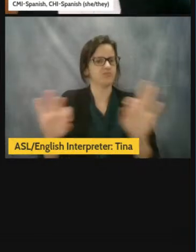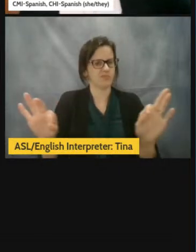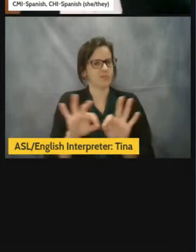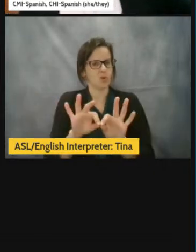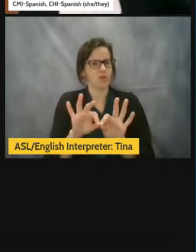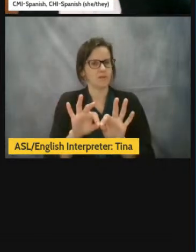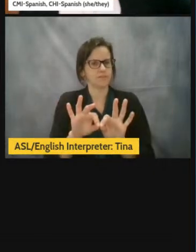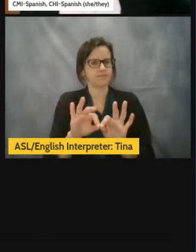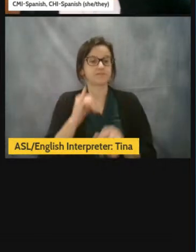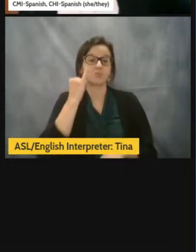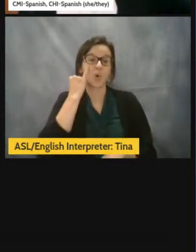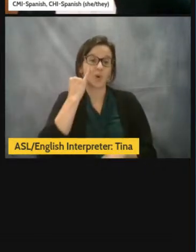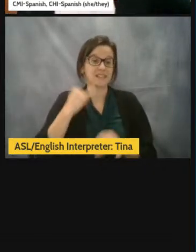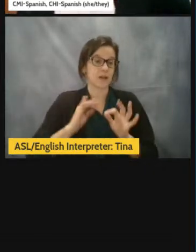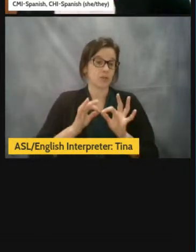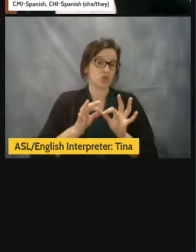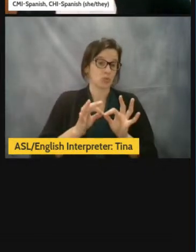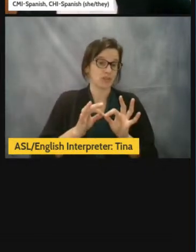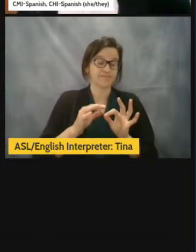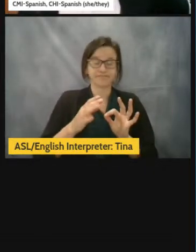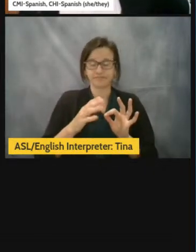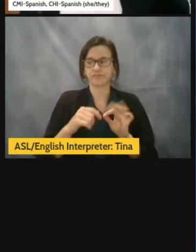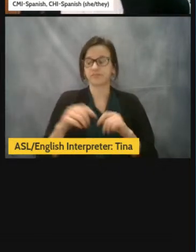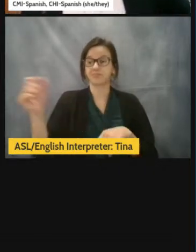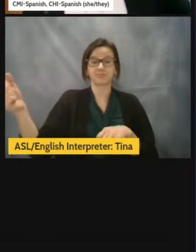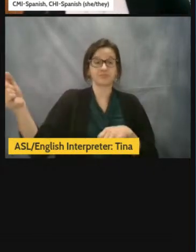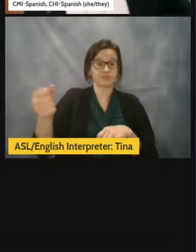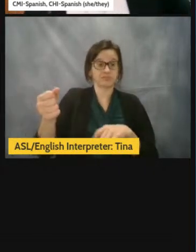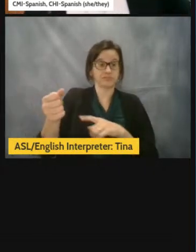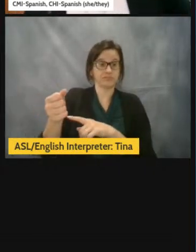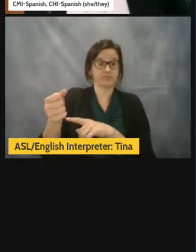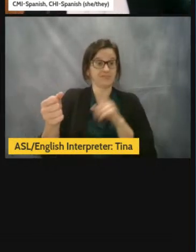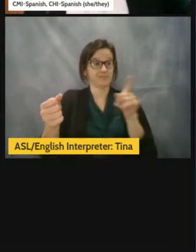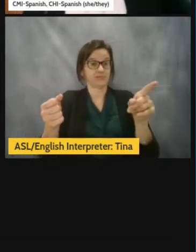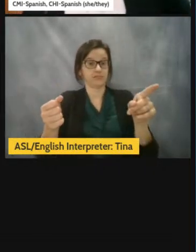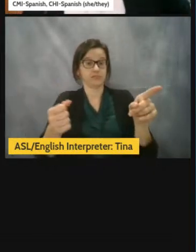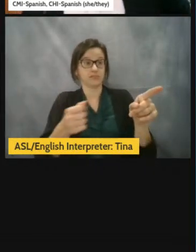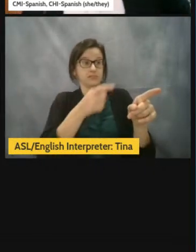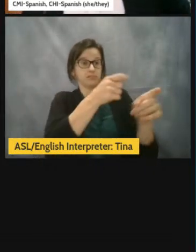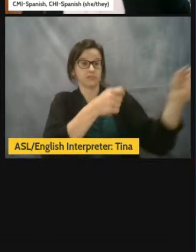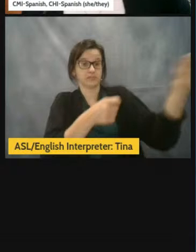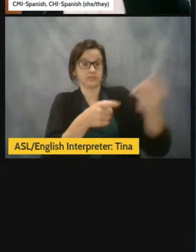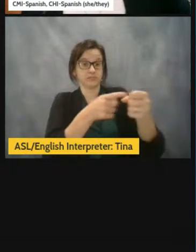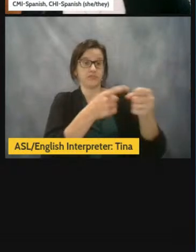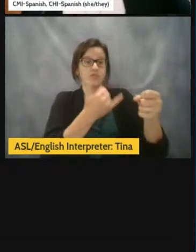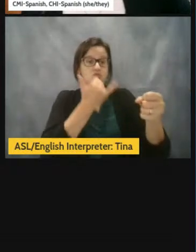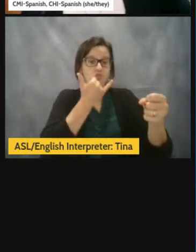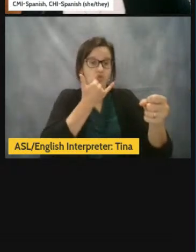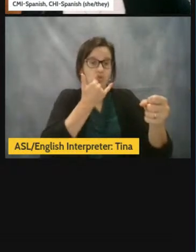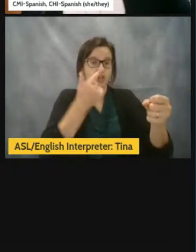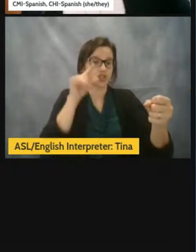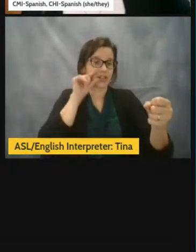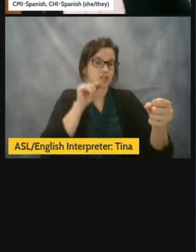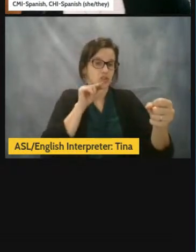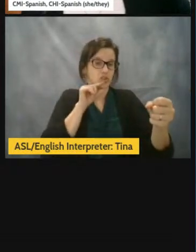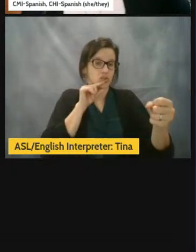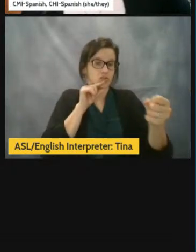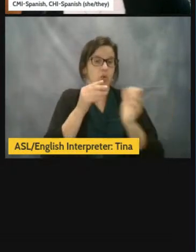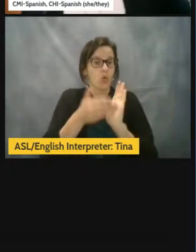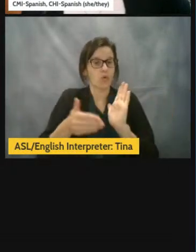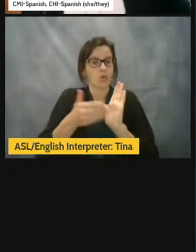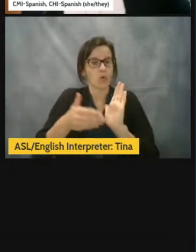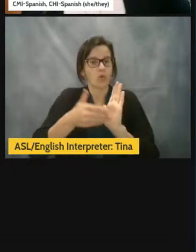and one person is repeatedly misgendering the other person, what is my role